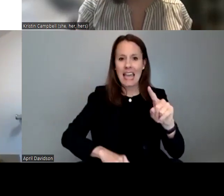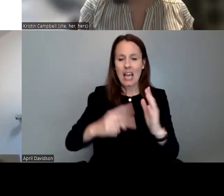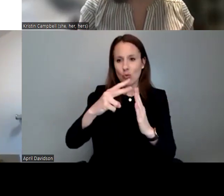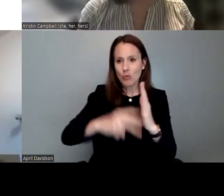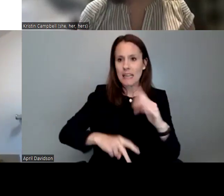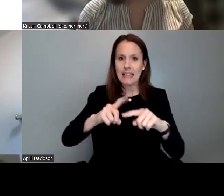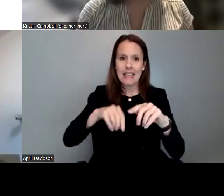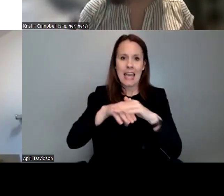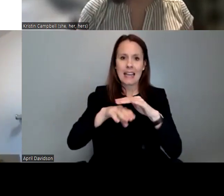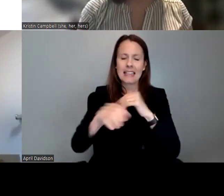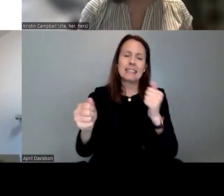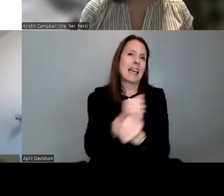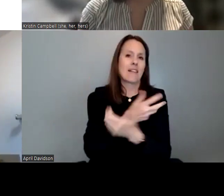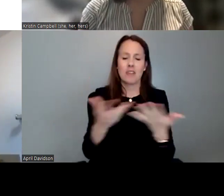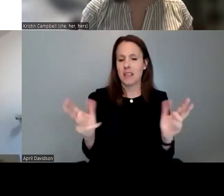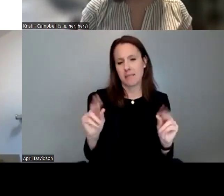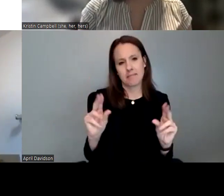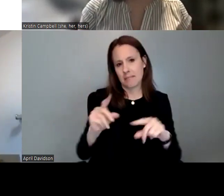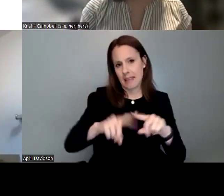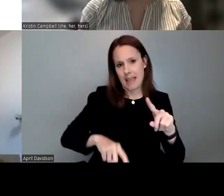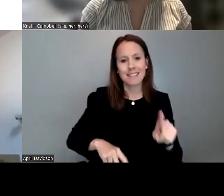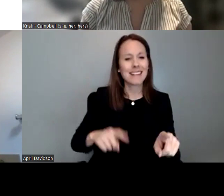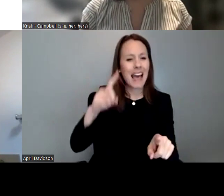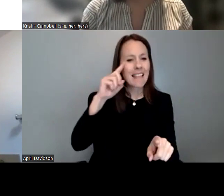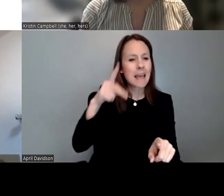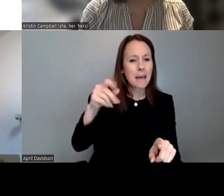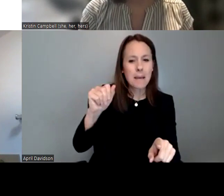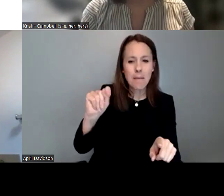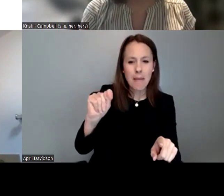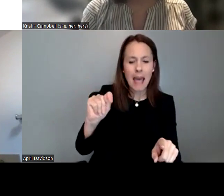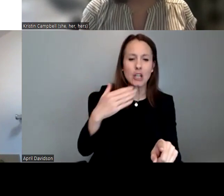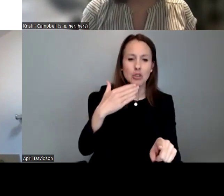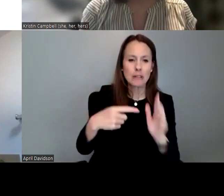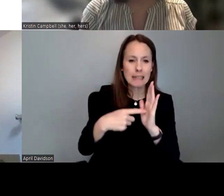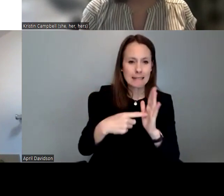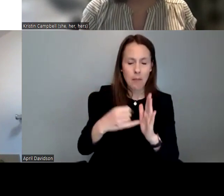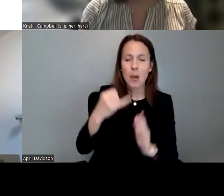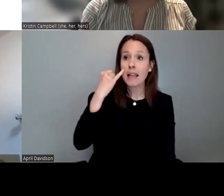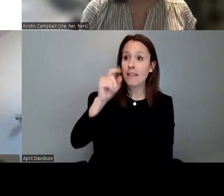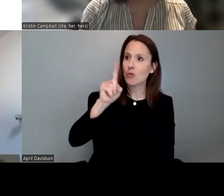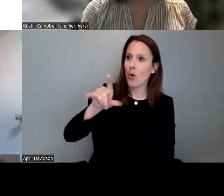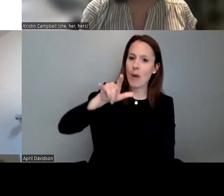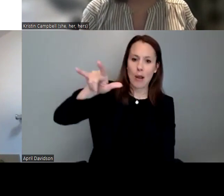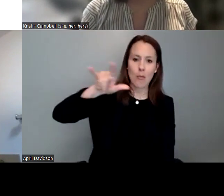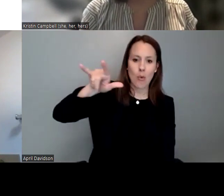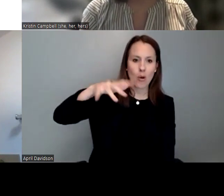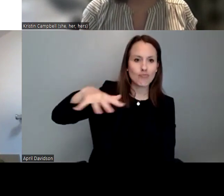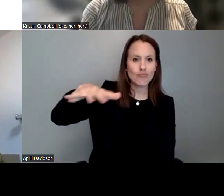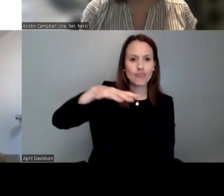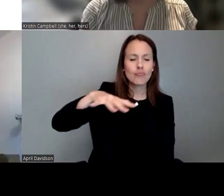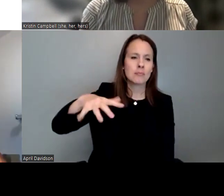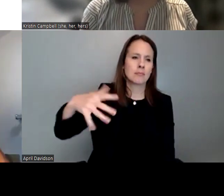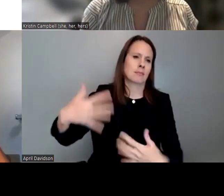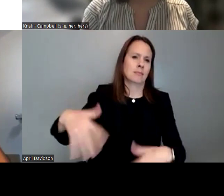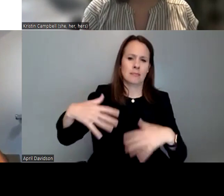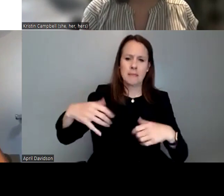And I think that the example that Pat used, going to an airport, there are hundreds and